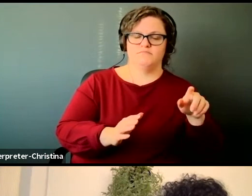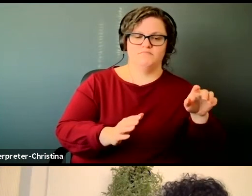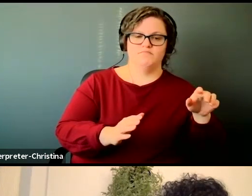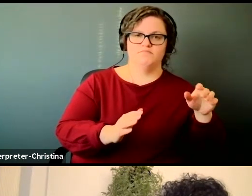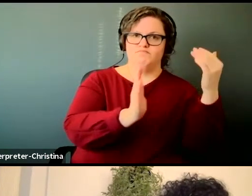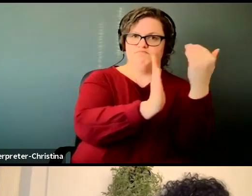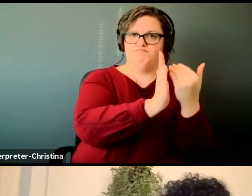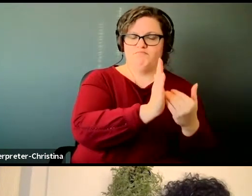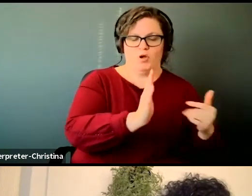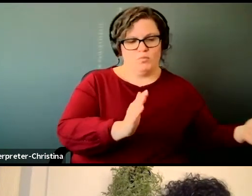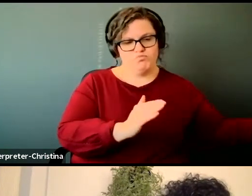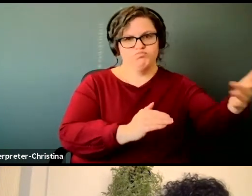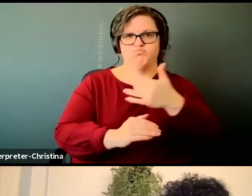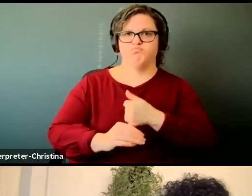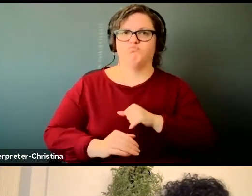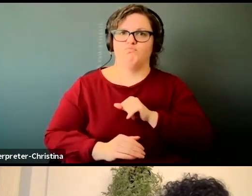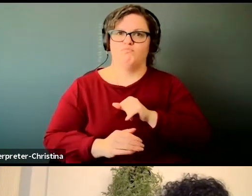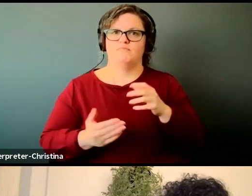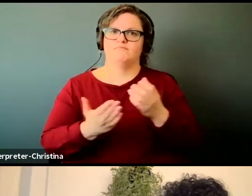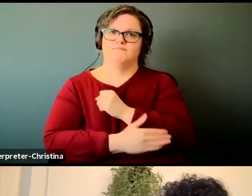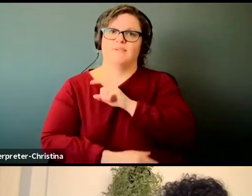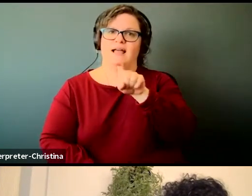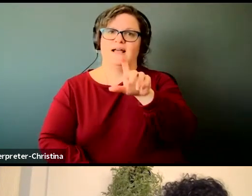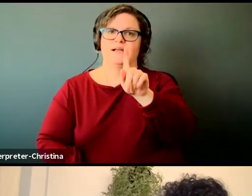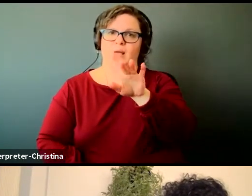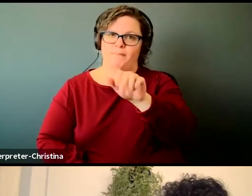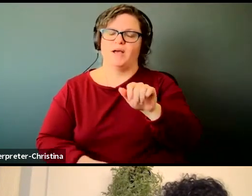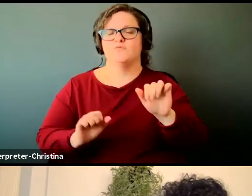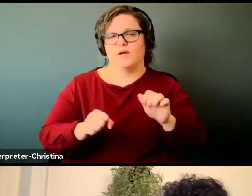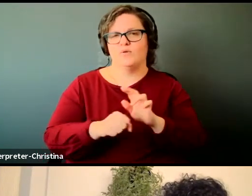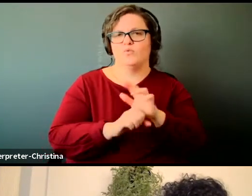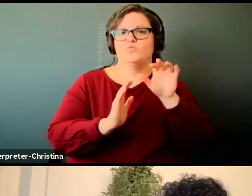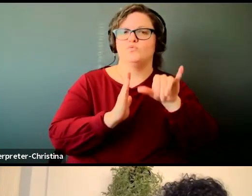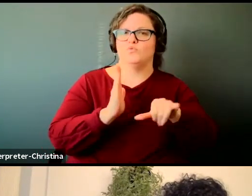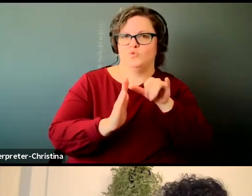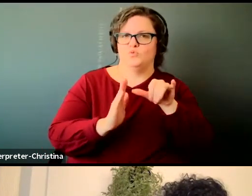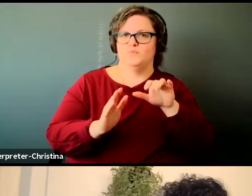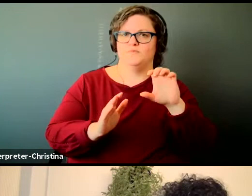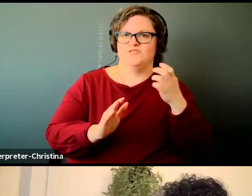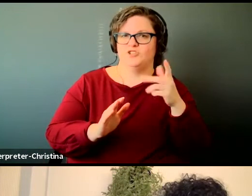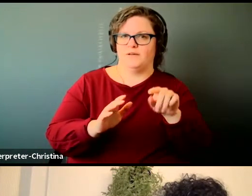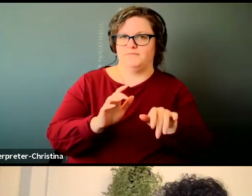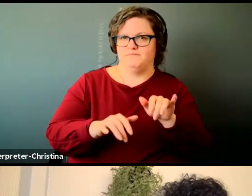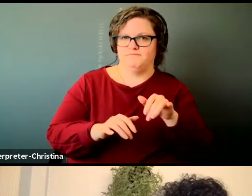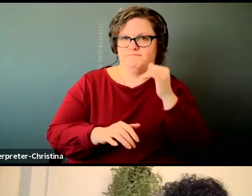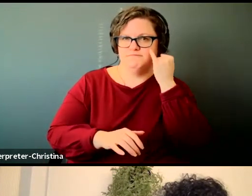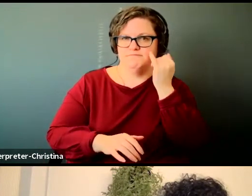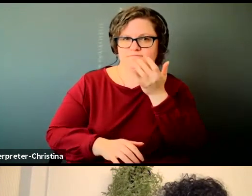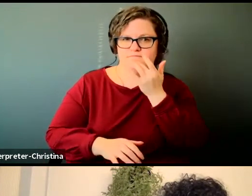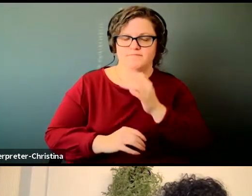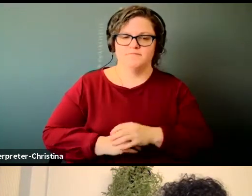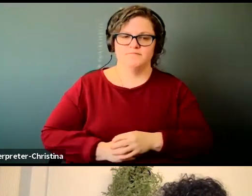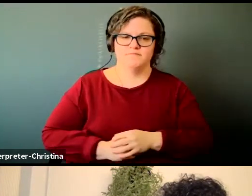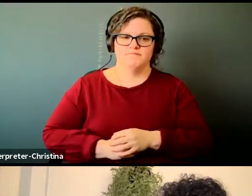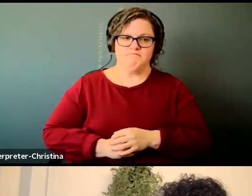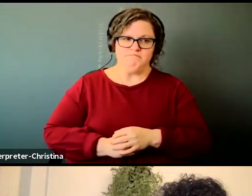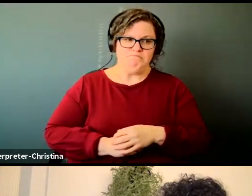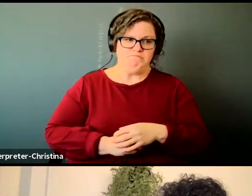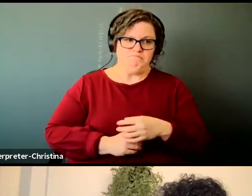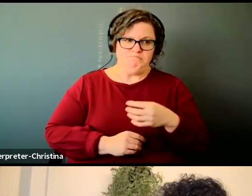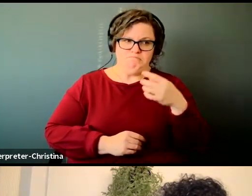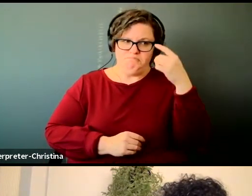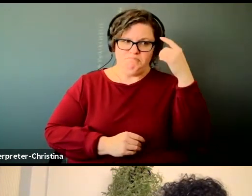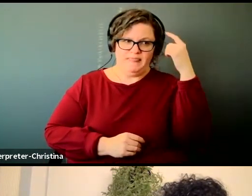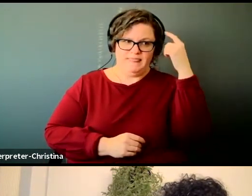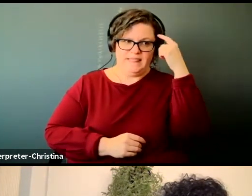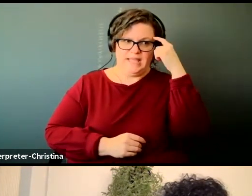Zoom. So feel free to ask your questions in the YouTube chat if you would like. And I think that's all from me. So now,